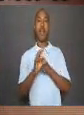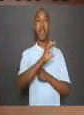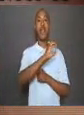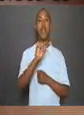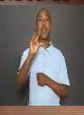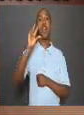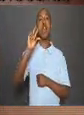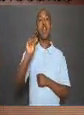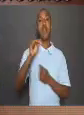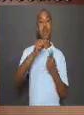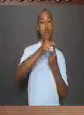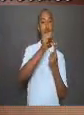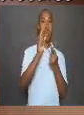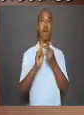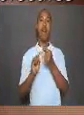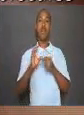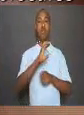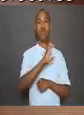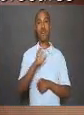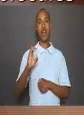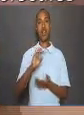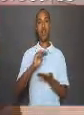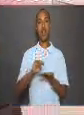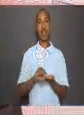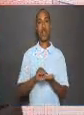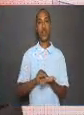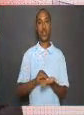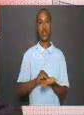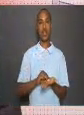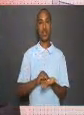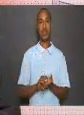and nonpolar covalent molecules.